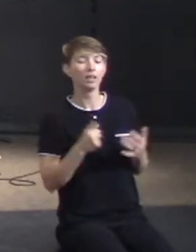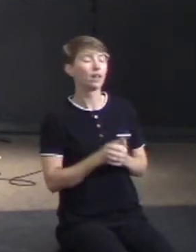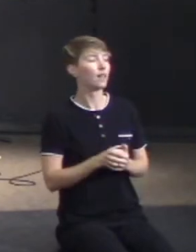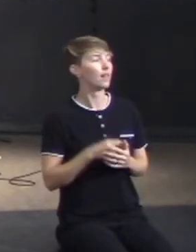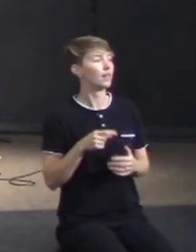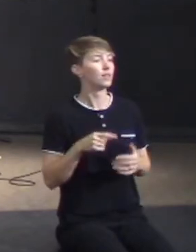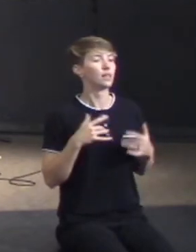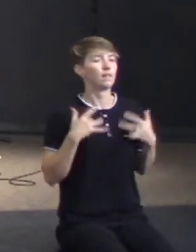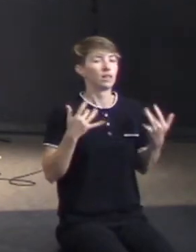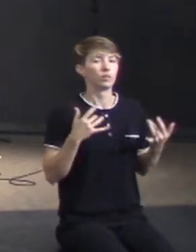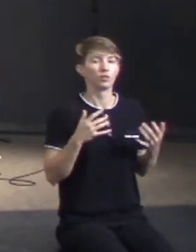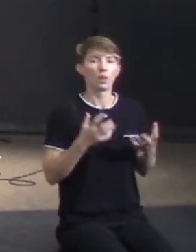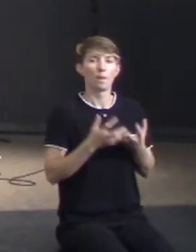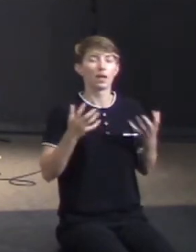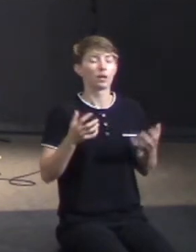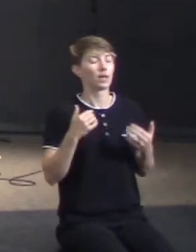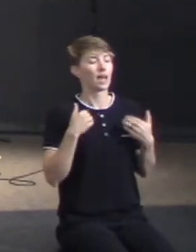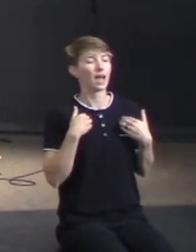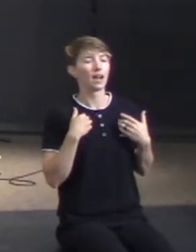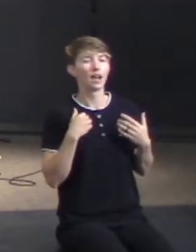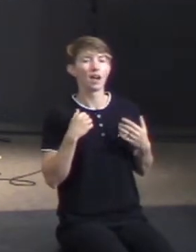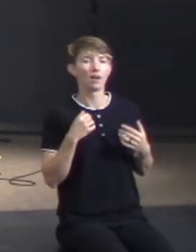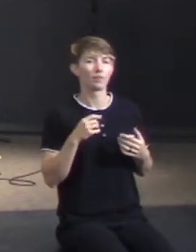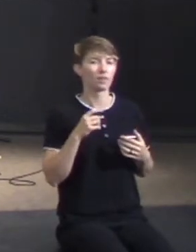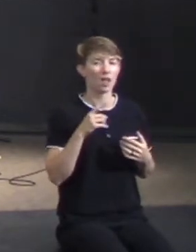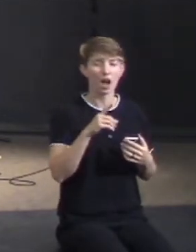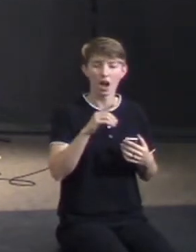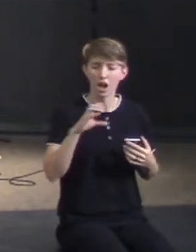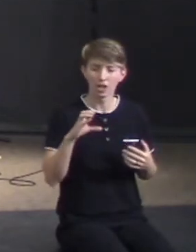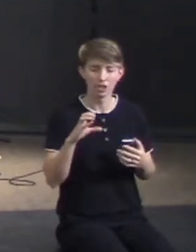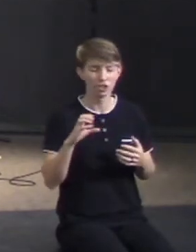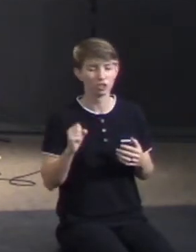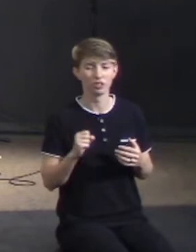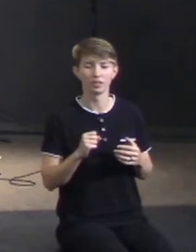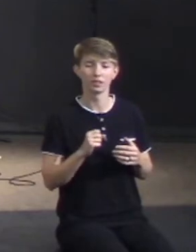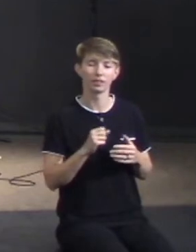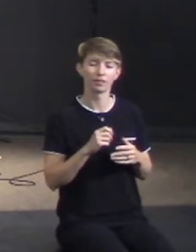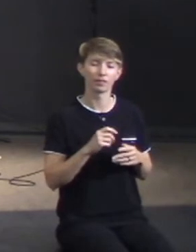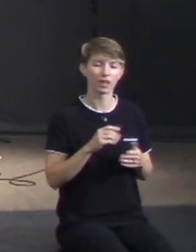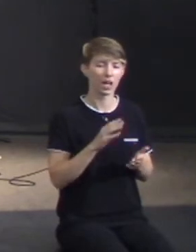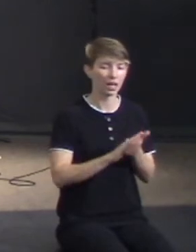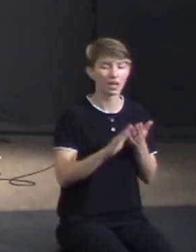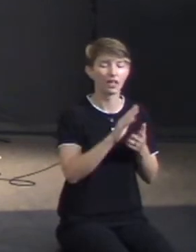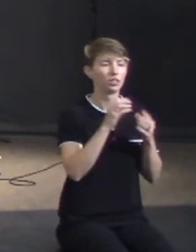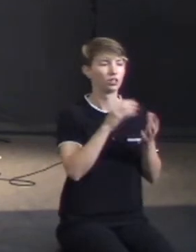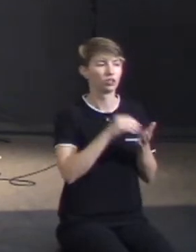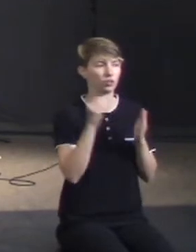literally hundreds of college students from all around the Southwest coming in. And one of the things we wanted to